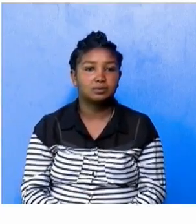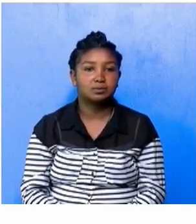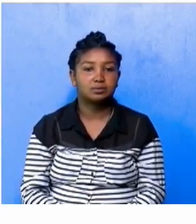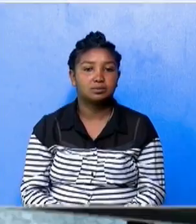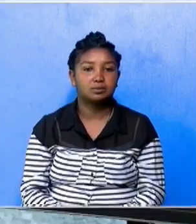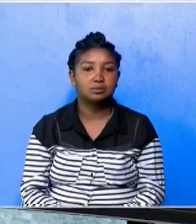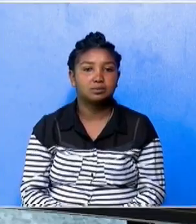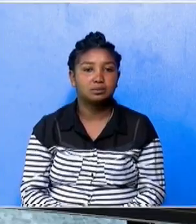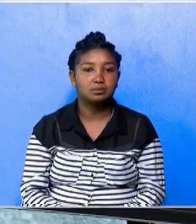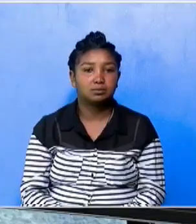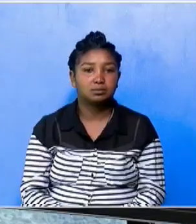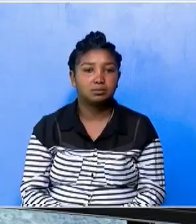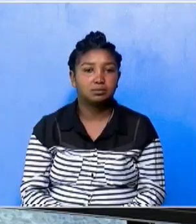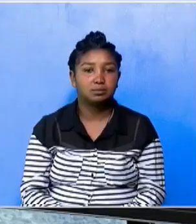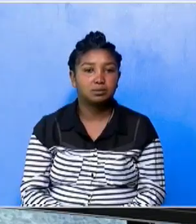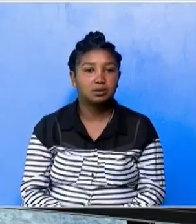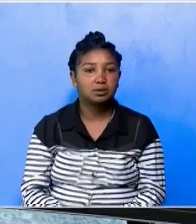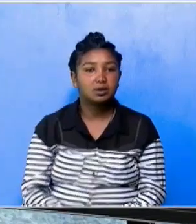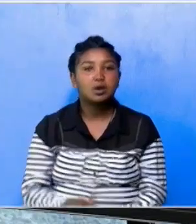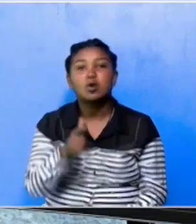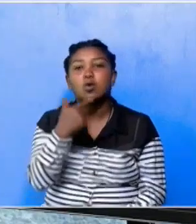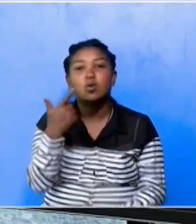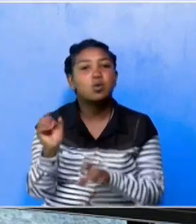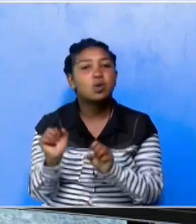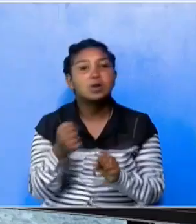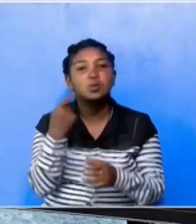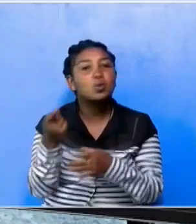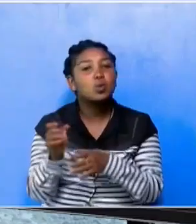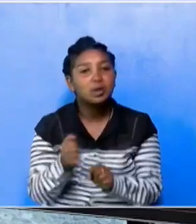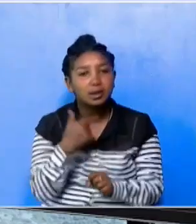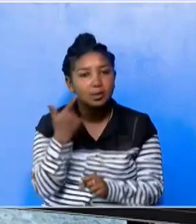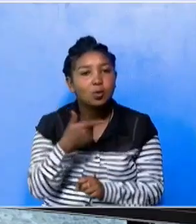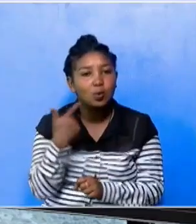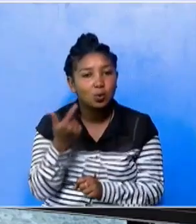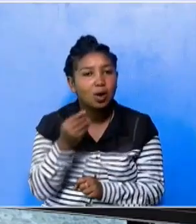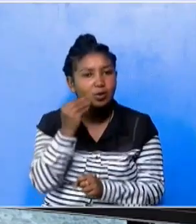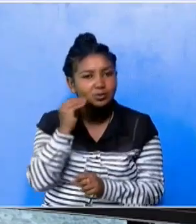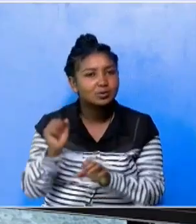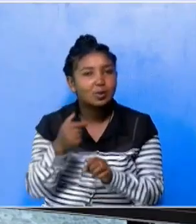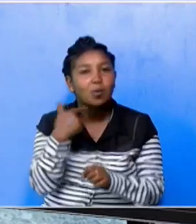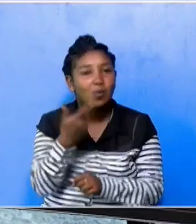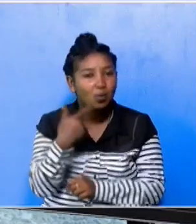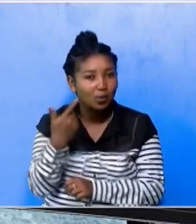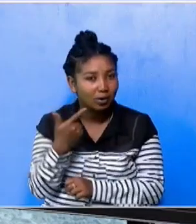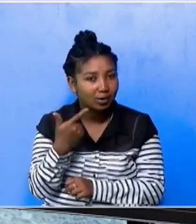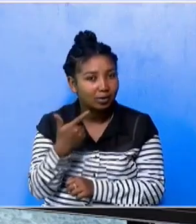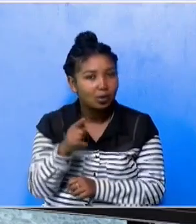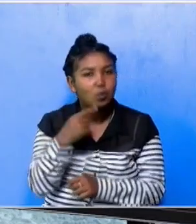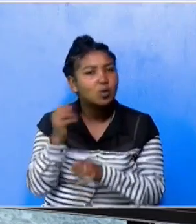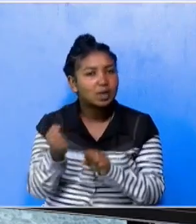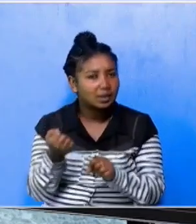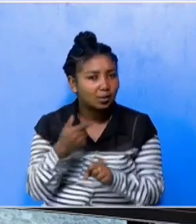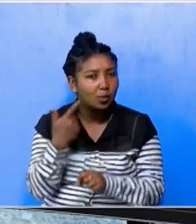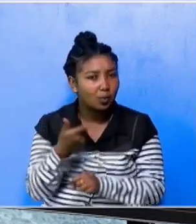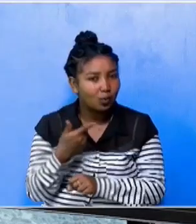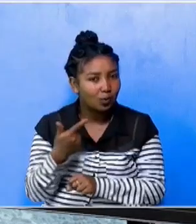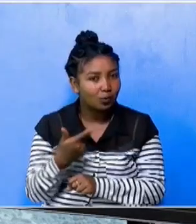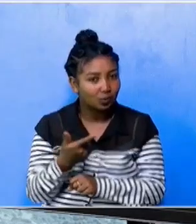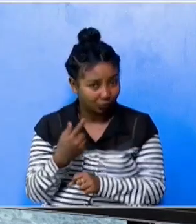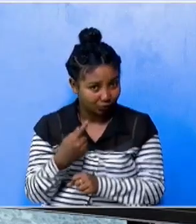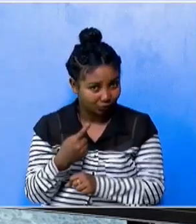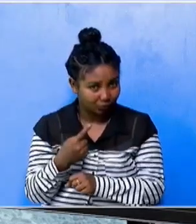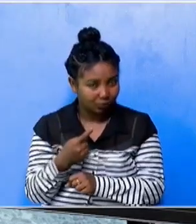Cleaned. Who cleaned the house? Who cleaned it?